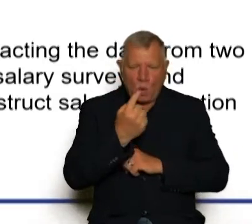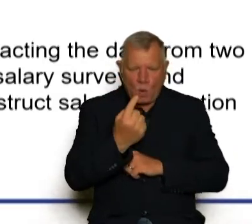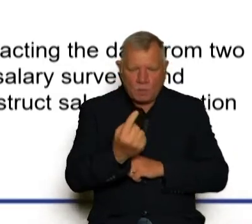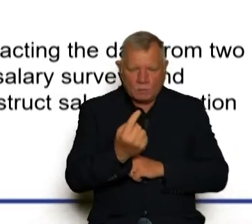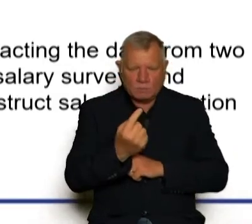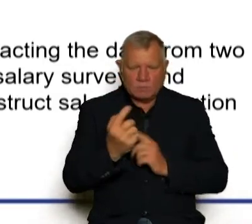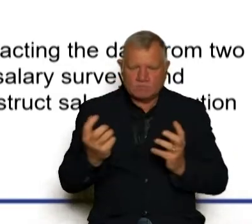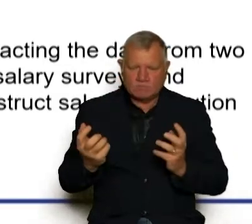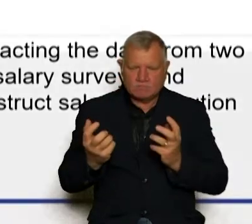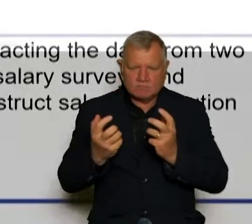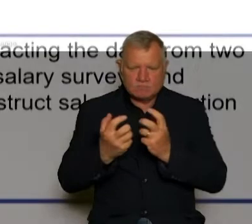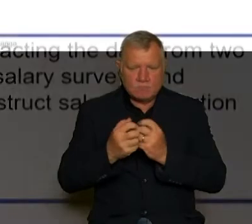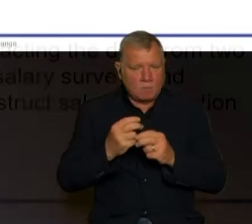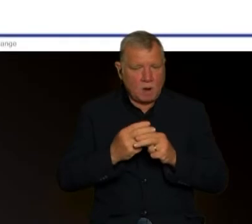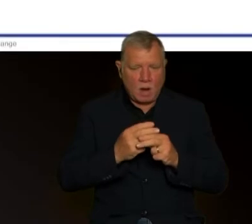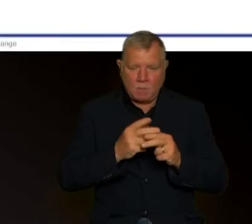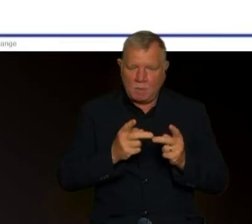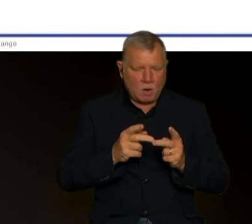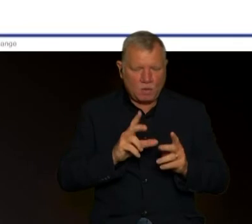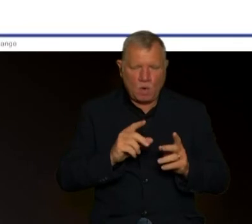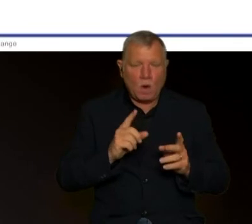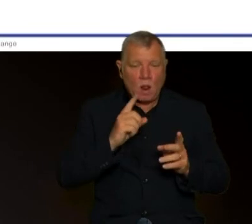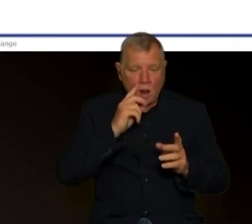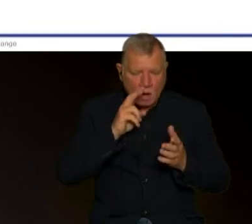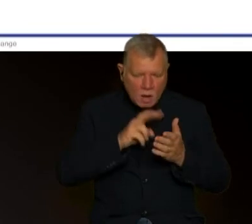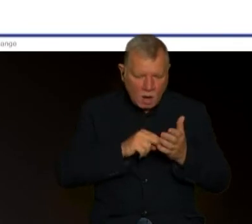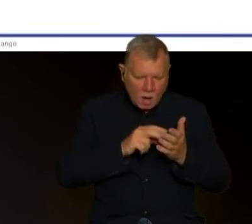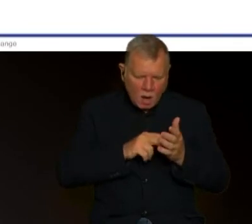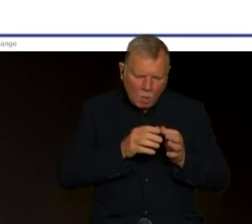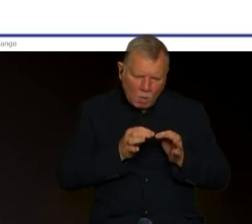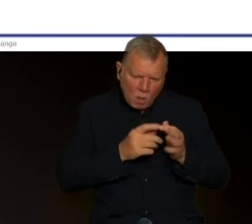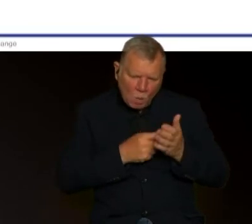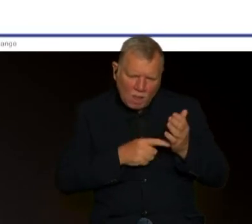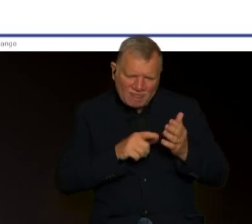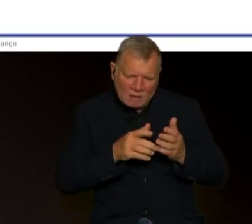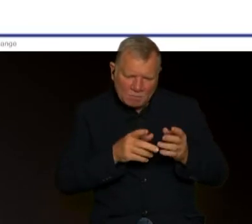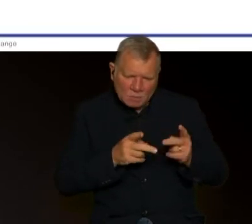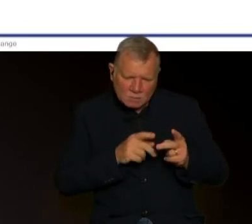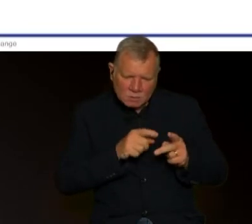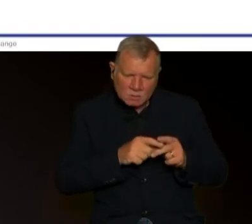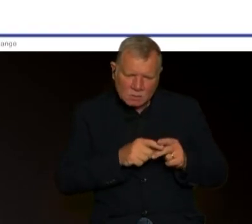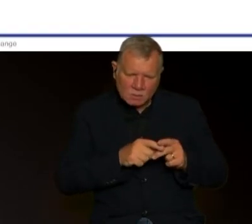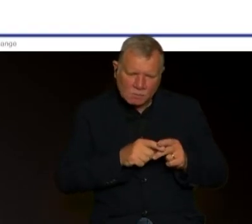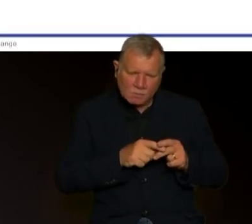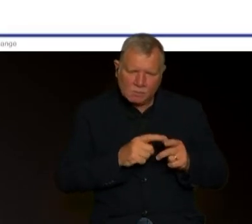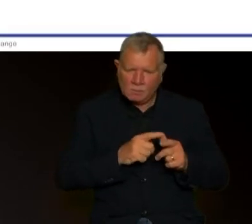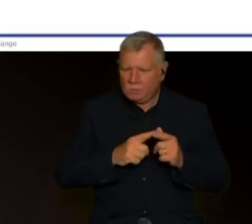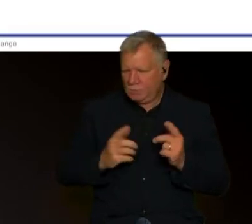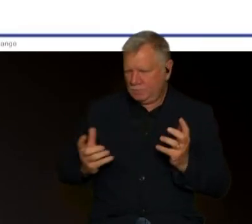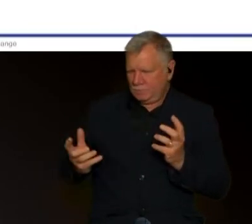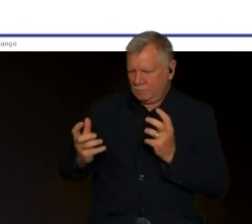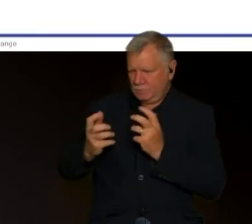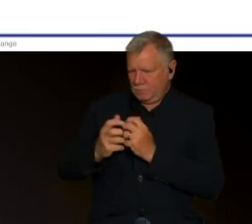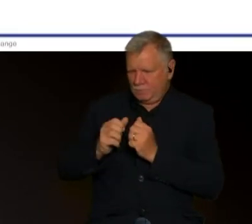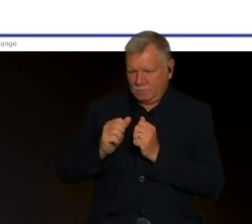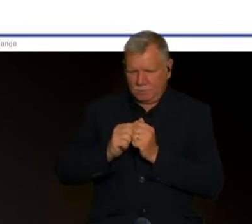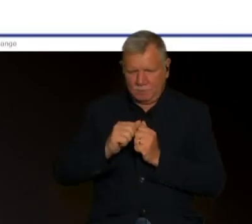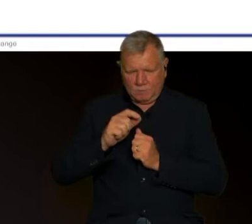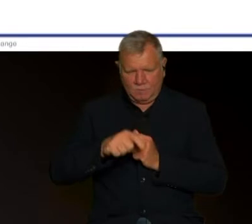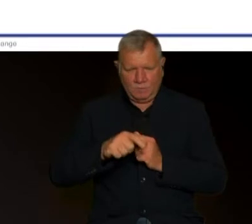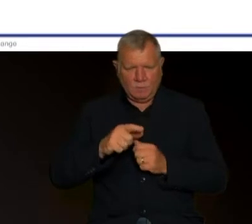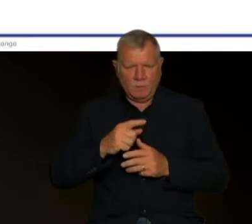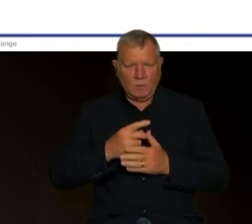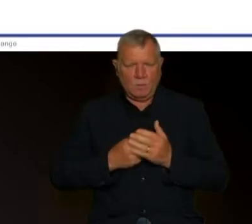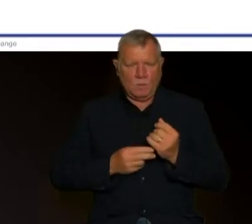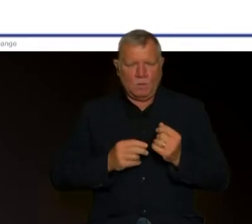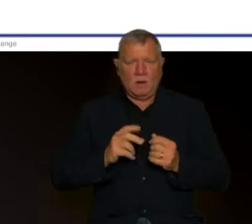by one and did a matching, not with the job title, but we need the